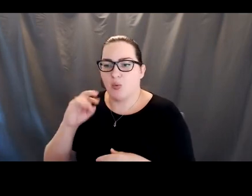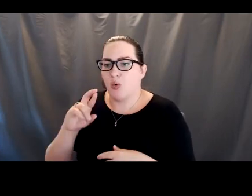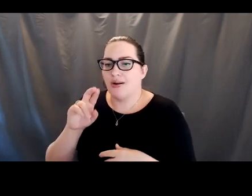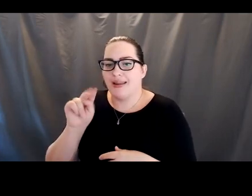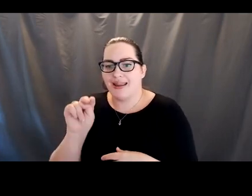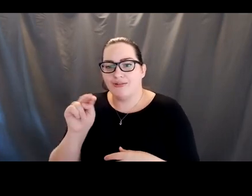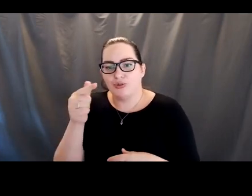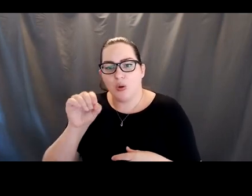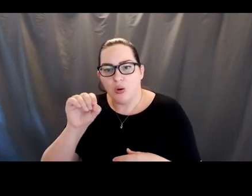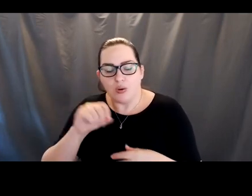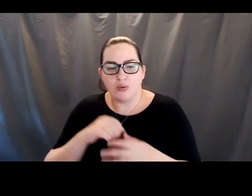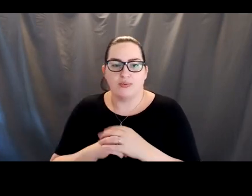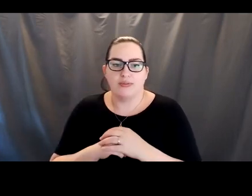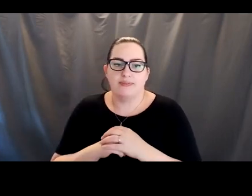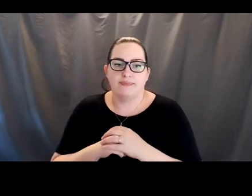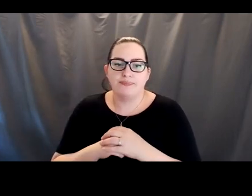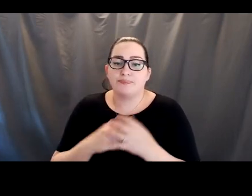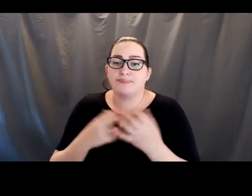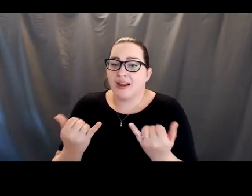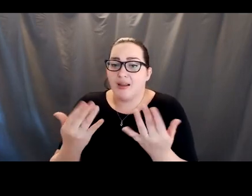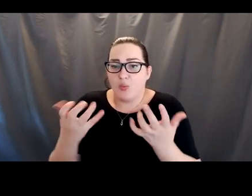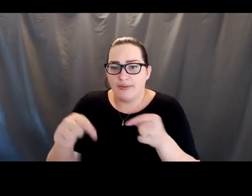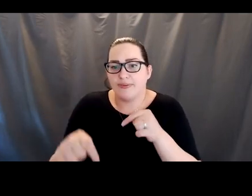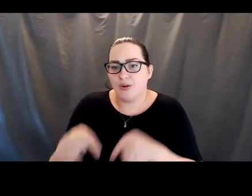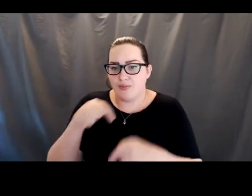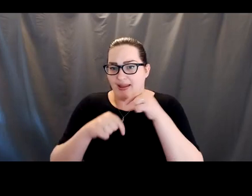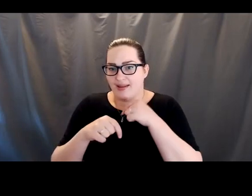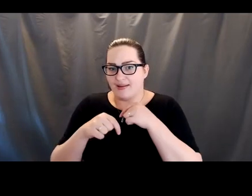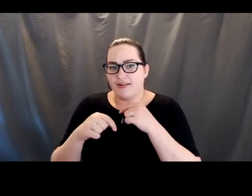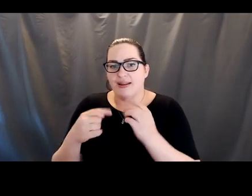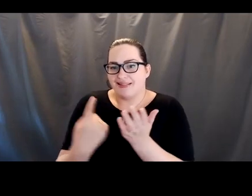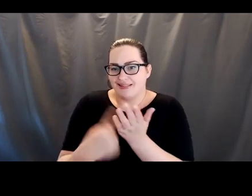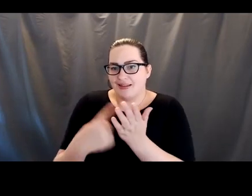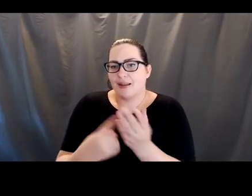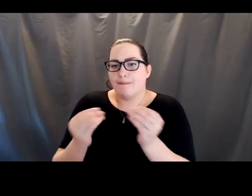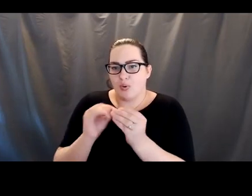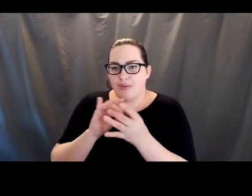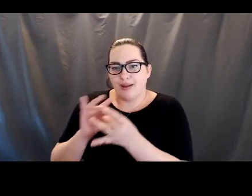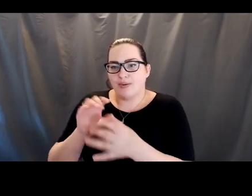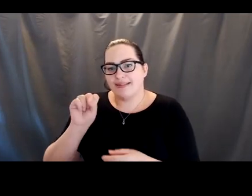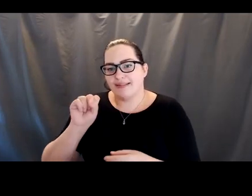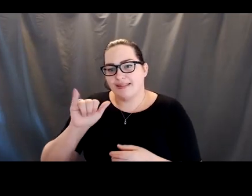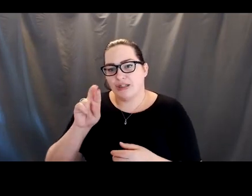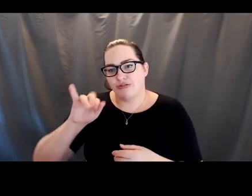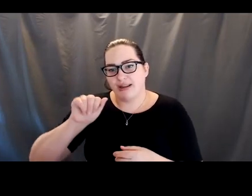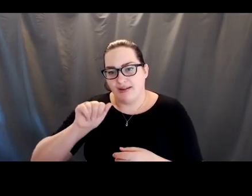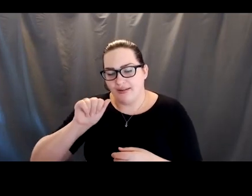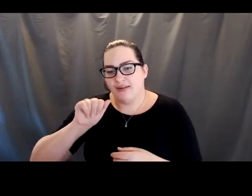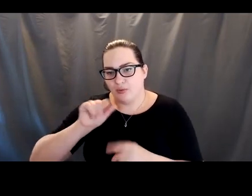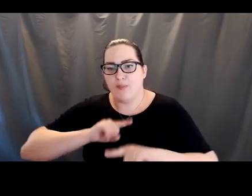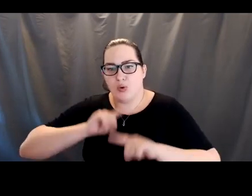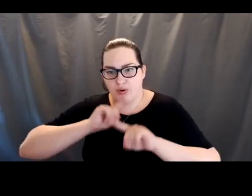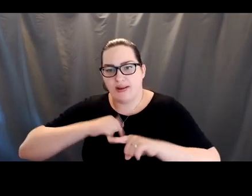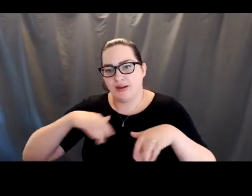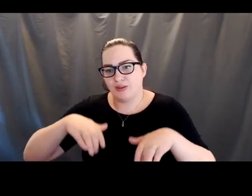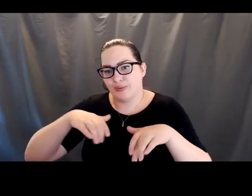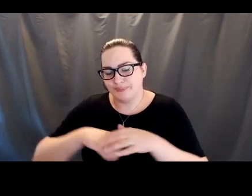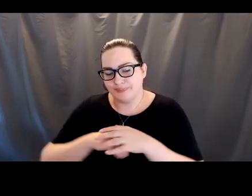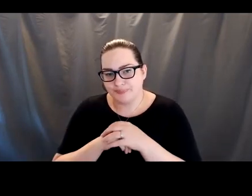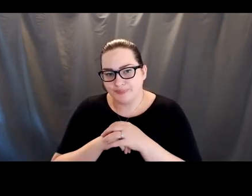I wanted to go back now and talk more about the Syria reporting I was doing. So right after I started